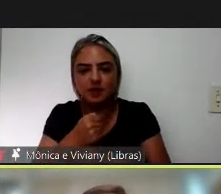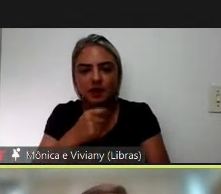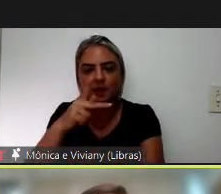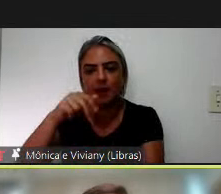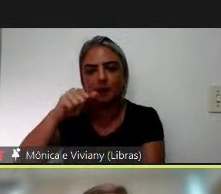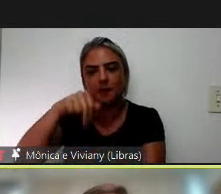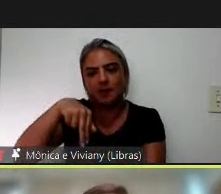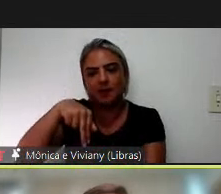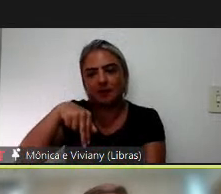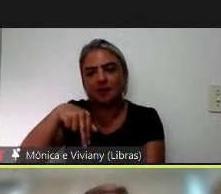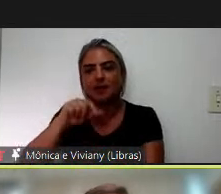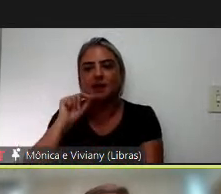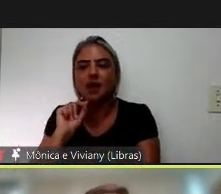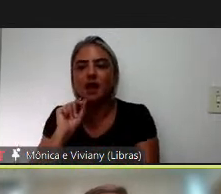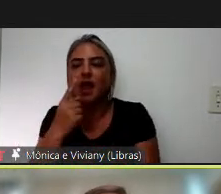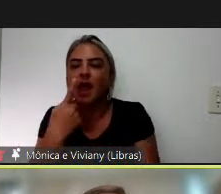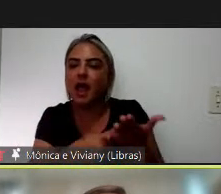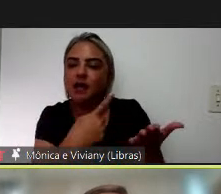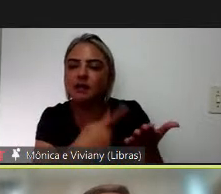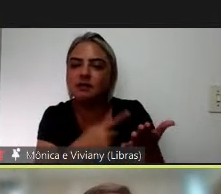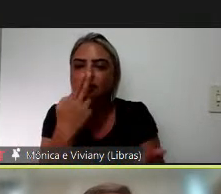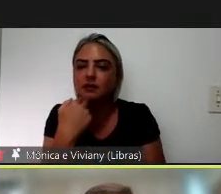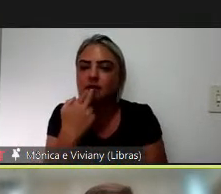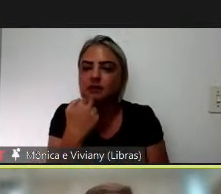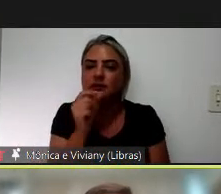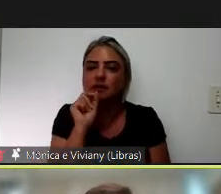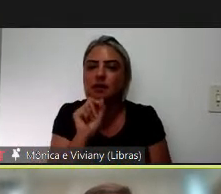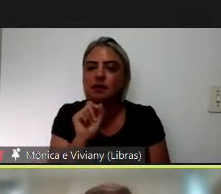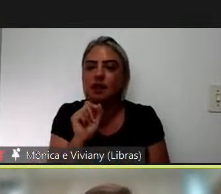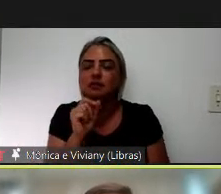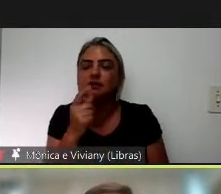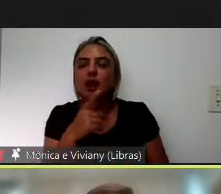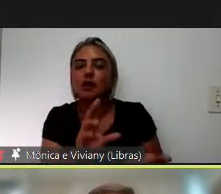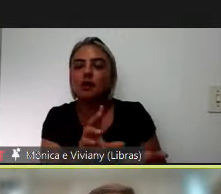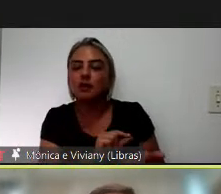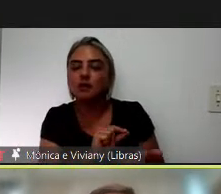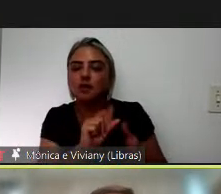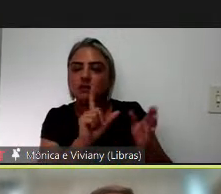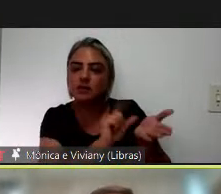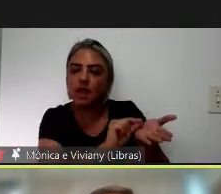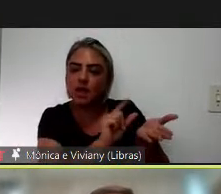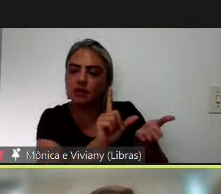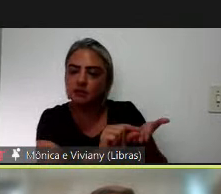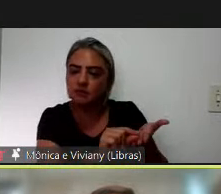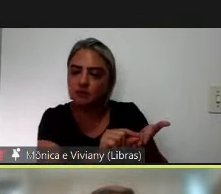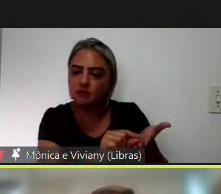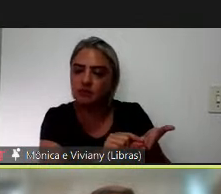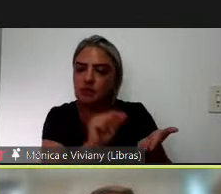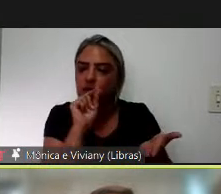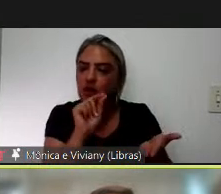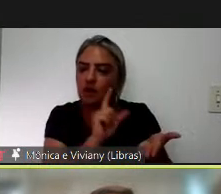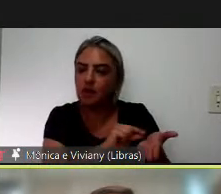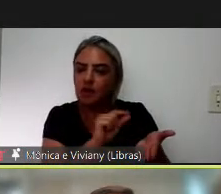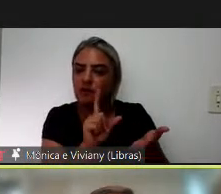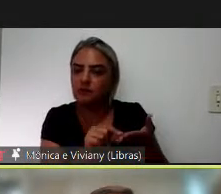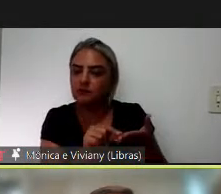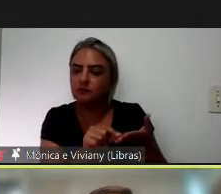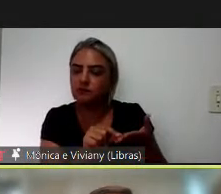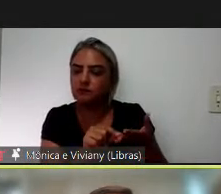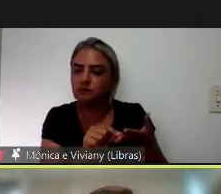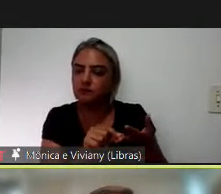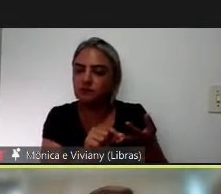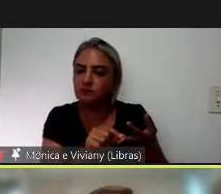nutrition, the 20 years of PNN, our agenda of primary care, are registered in this article. And